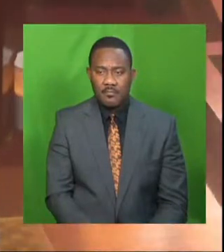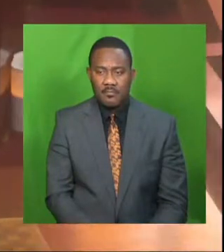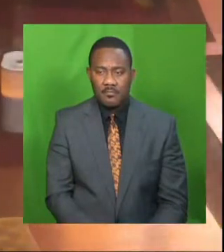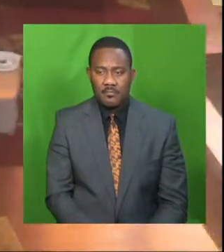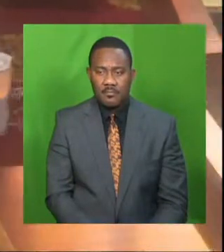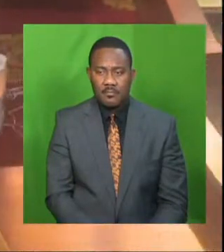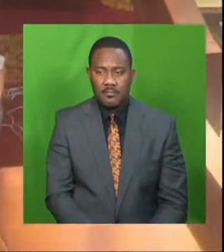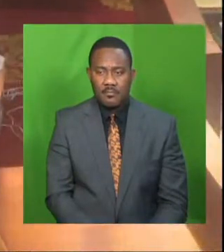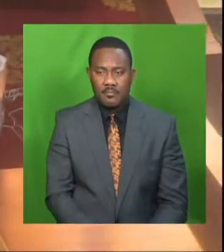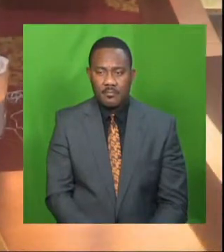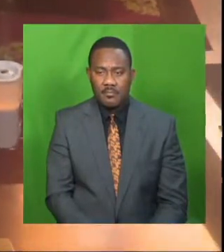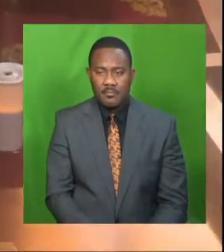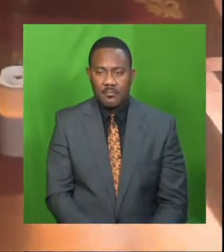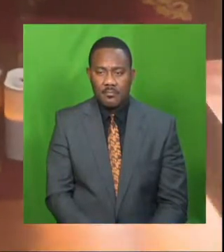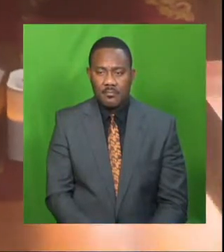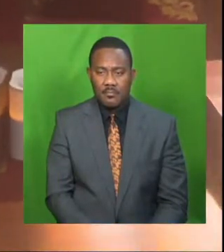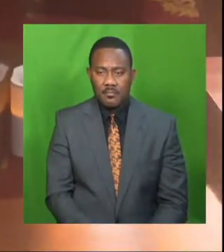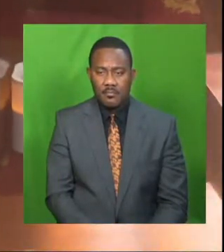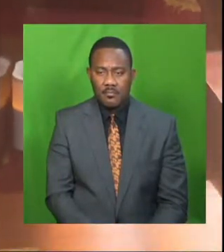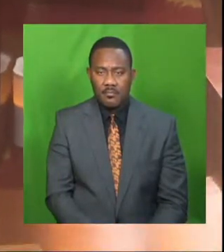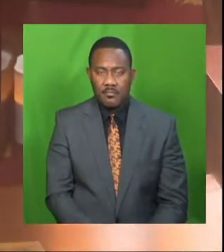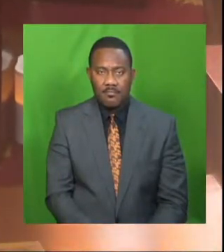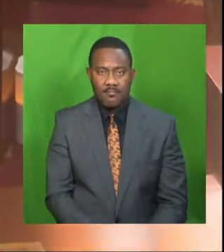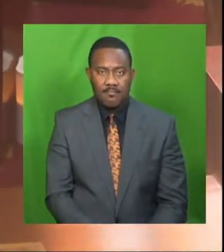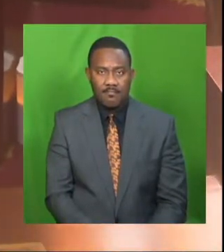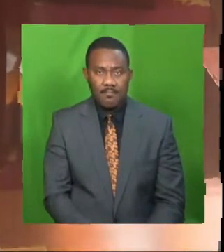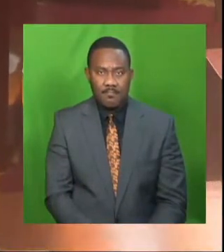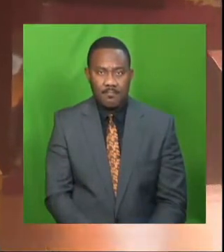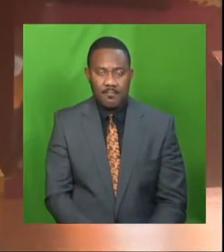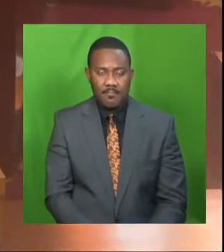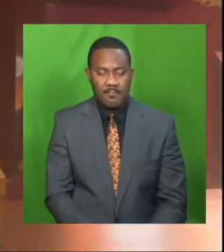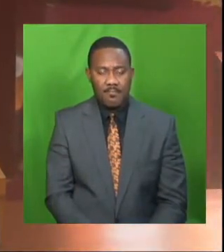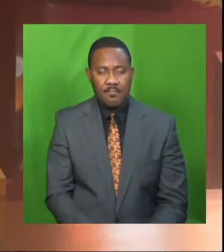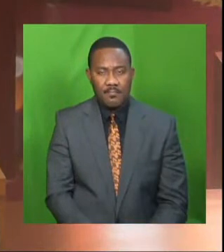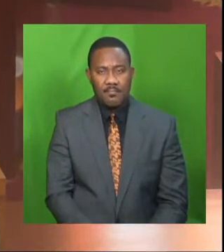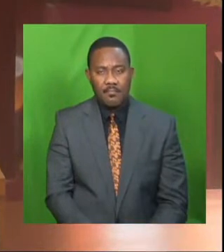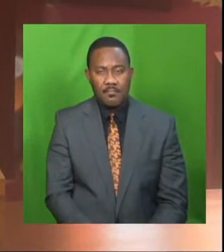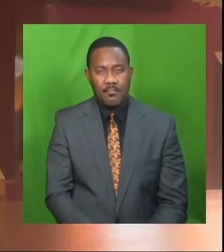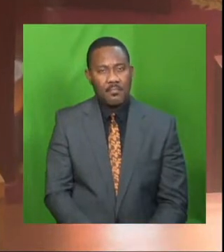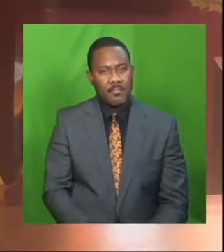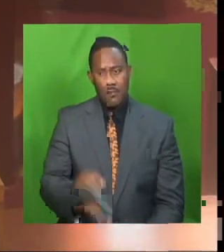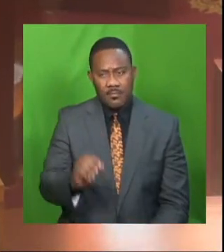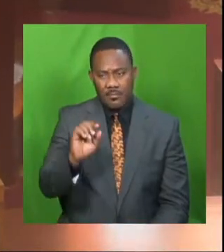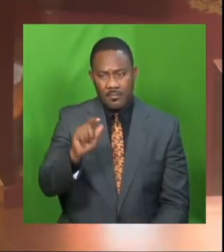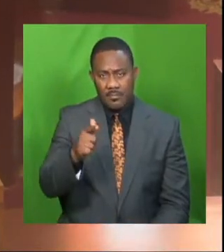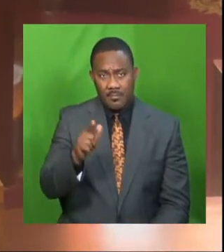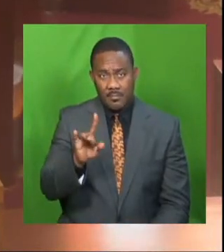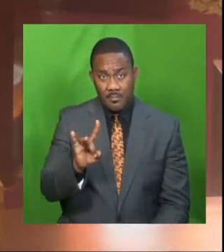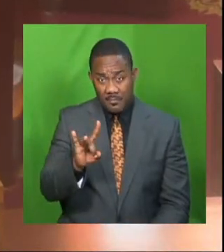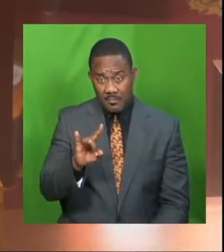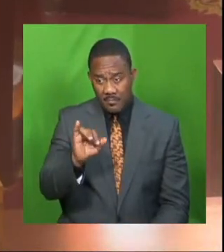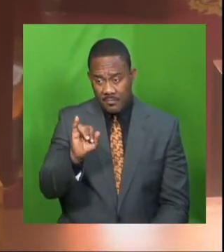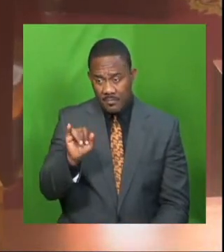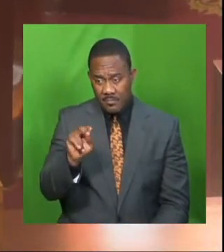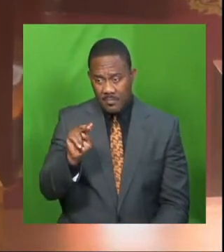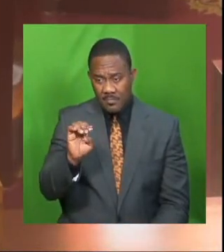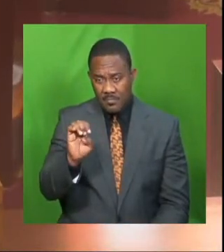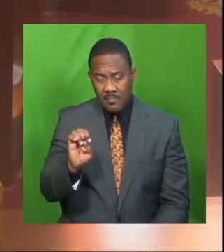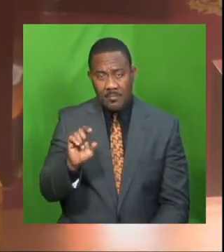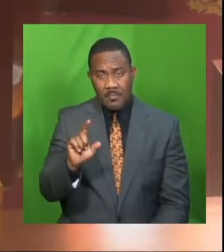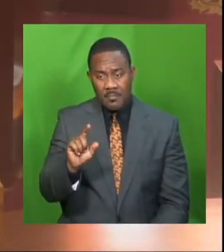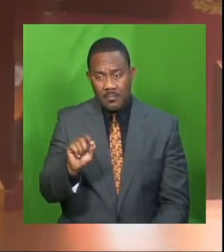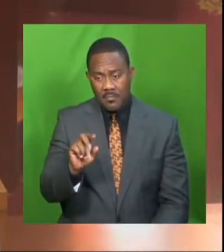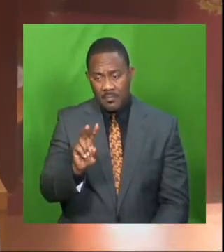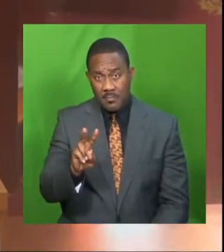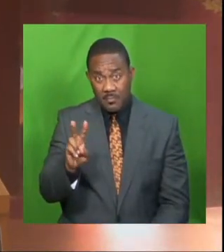Thank you, Mr. Speaker. Mr. Speaker, on the 28th of June 2022, I appeared before